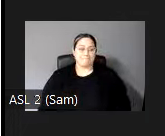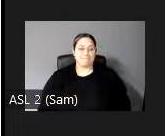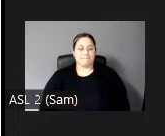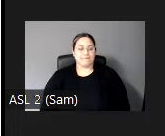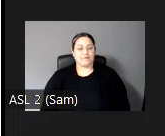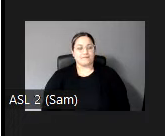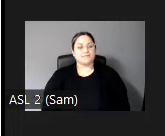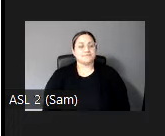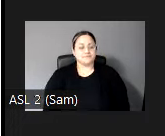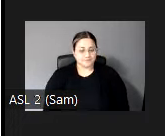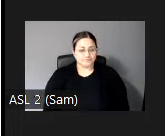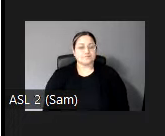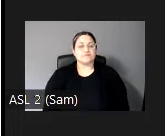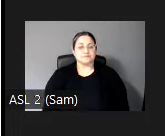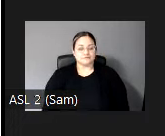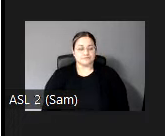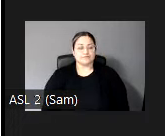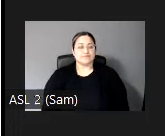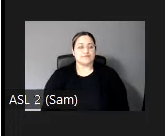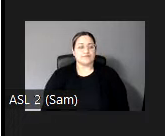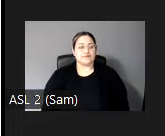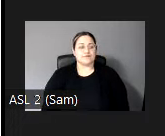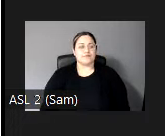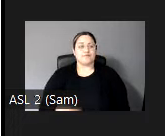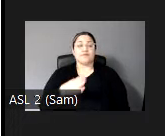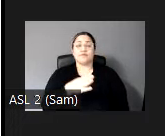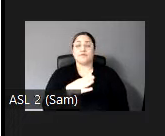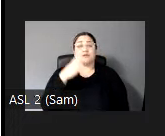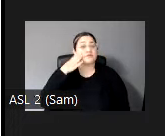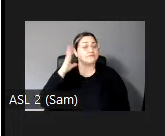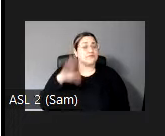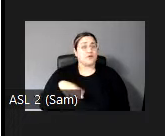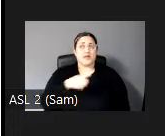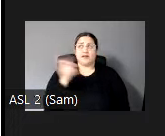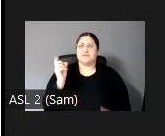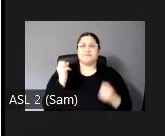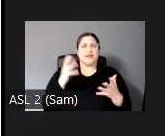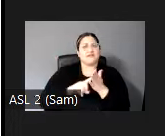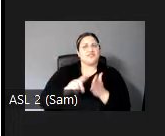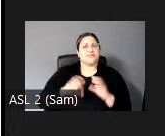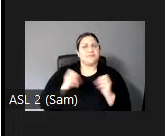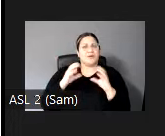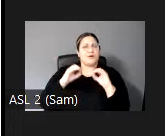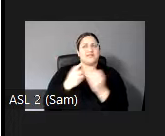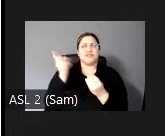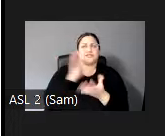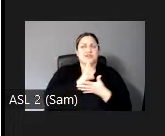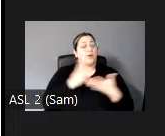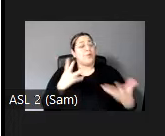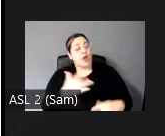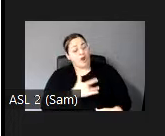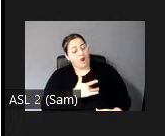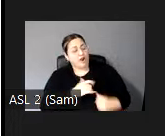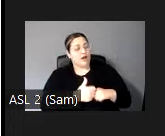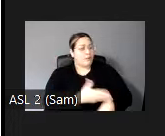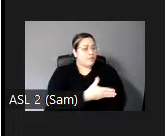Stroke Foundation would tell us about how to keep our heart healthy. The same goes for our brains. It's an organ, and the things that are good